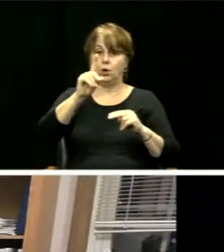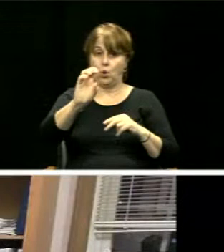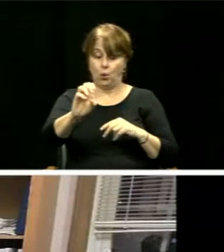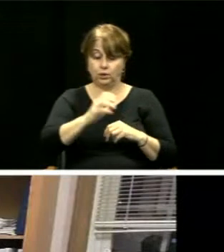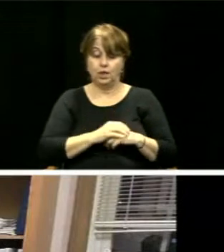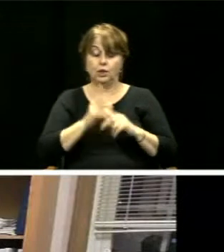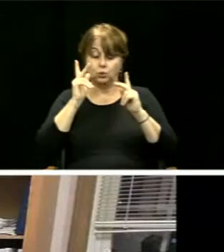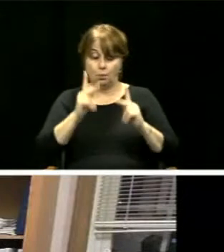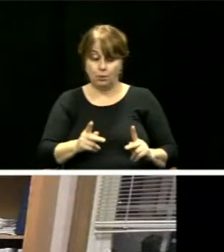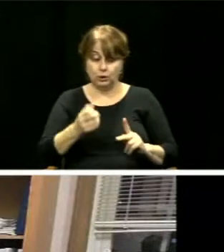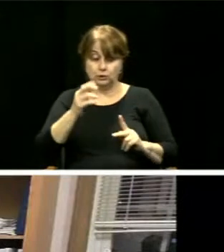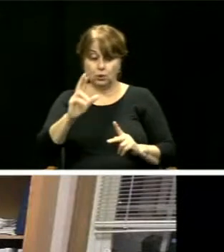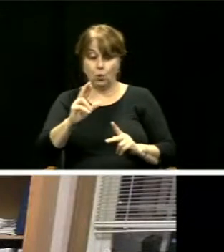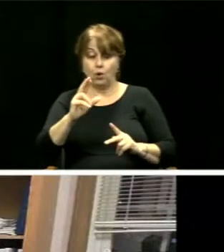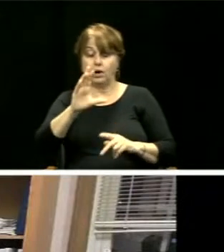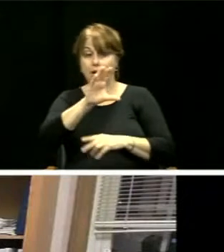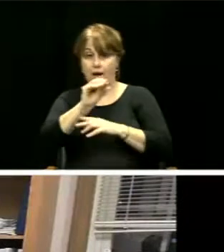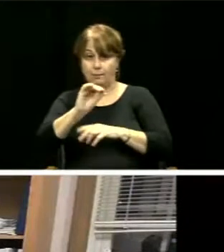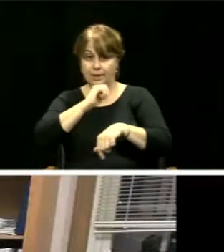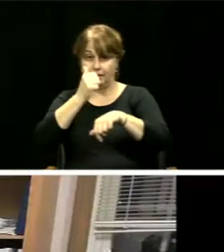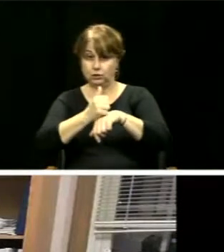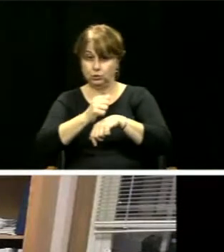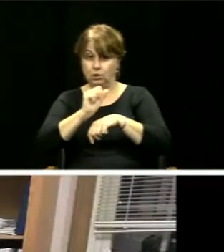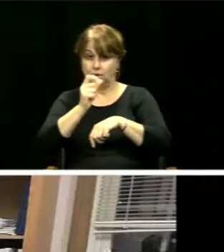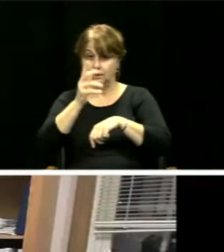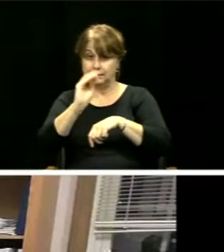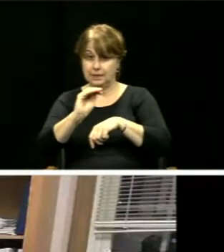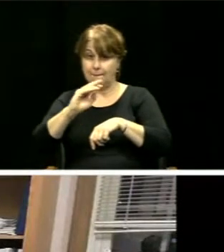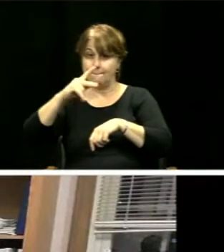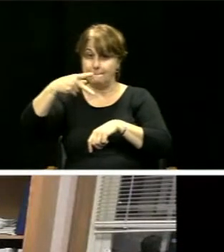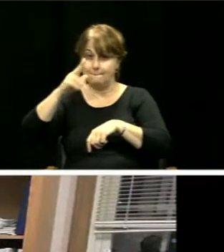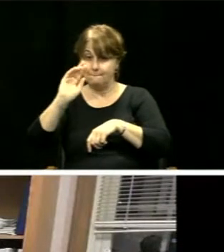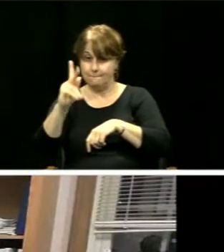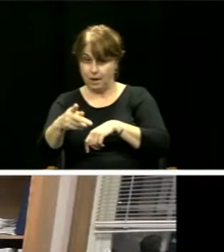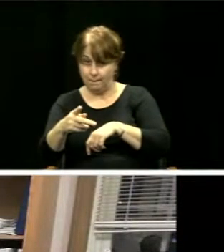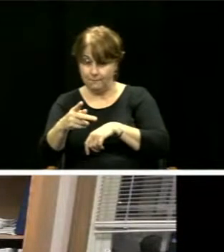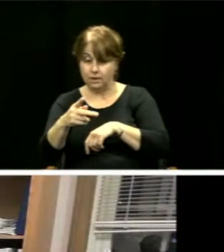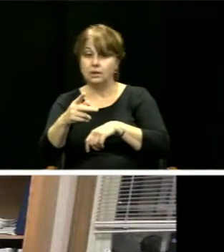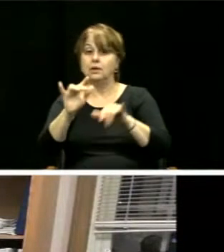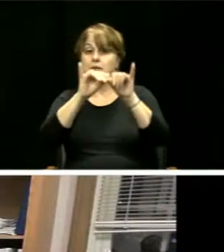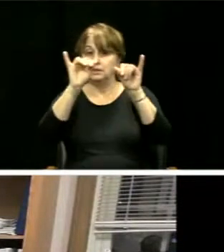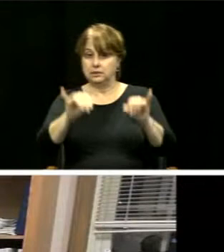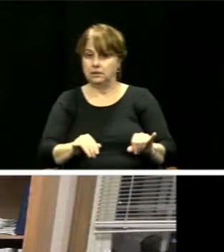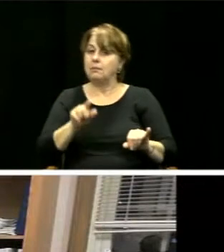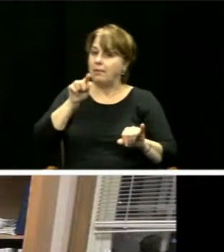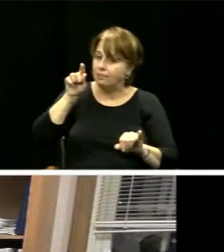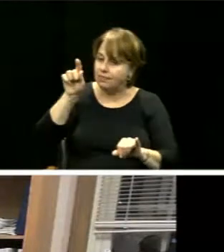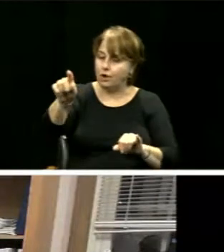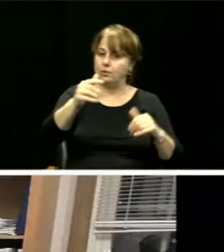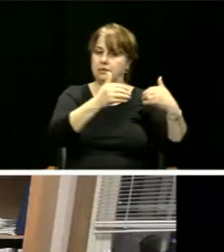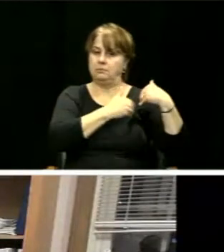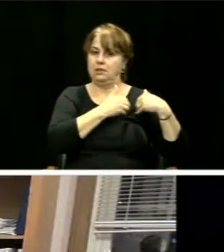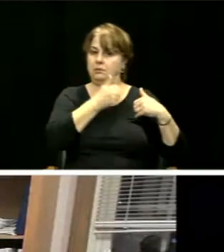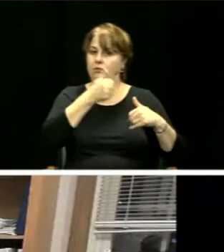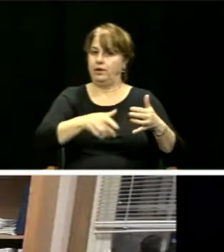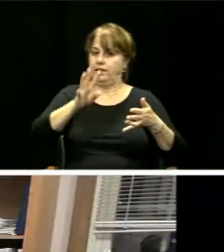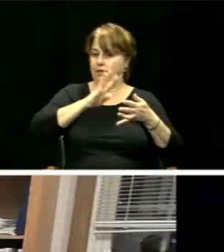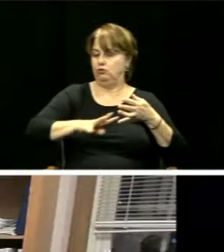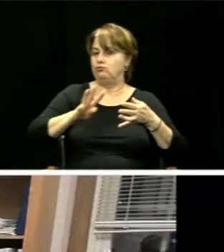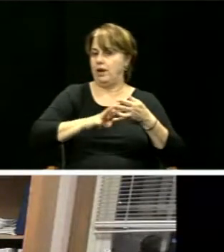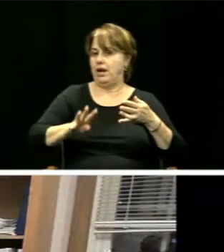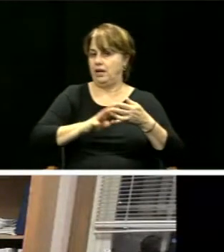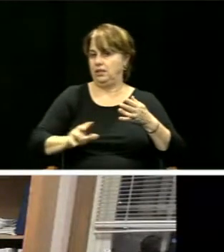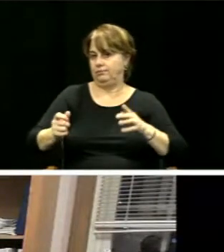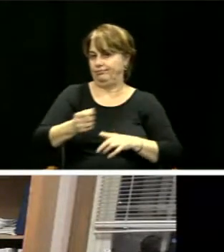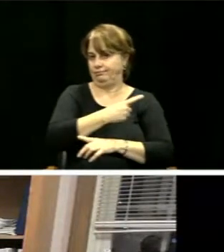that installs the sump pump system, including the backwater valve, is responsible for any drainage nuisances that are caused